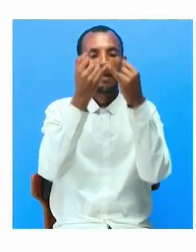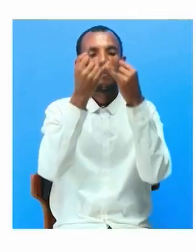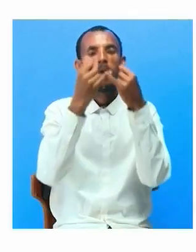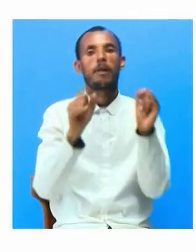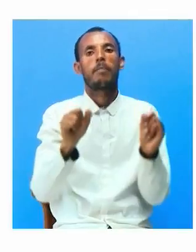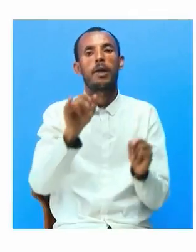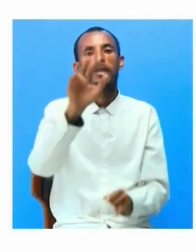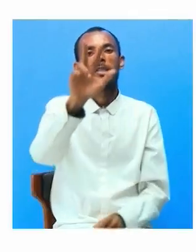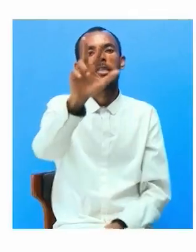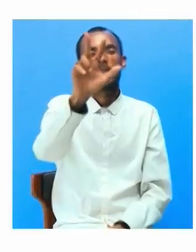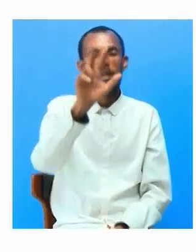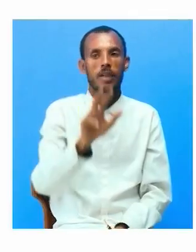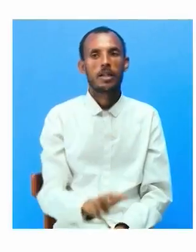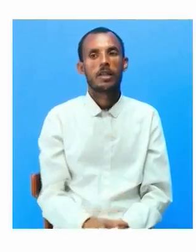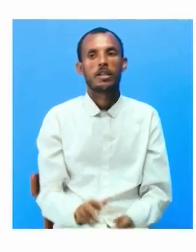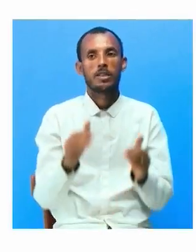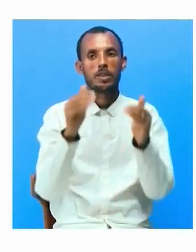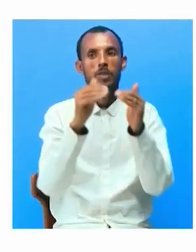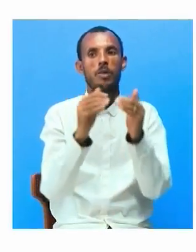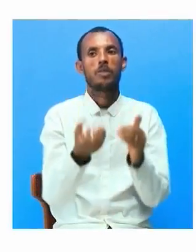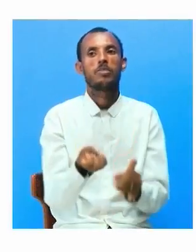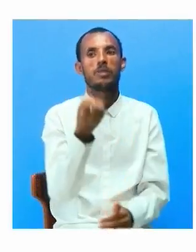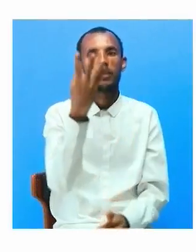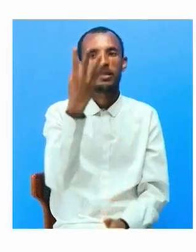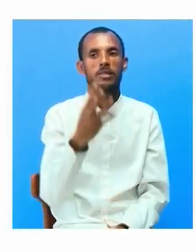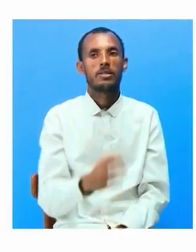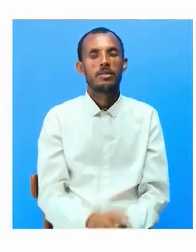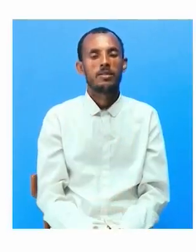by 3 gives us what?